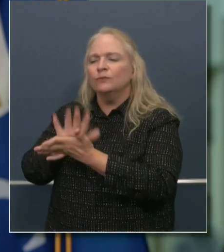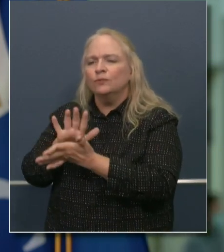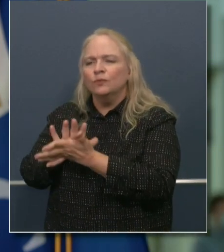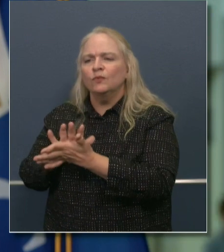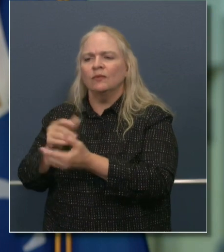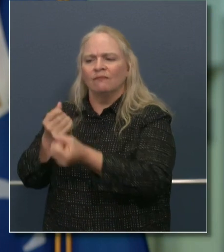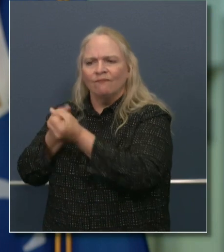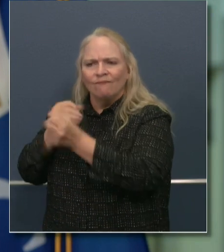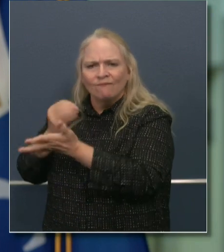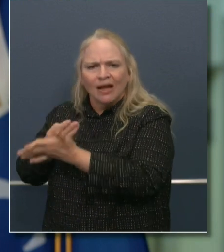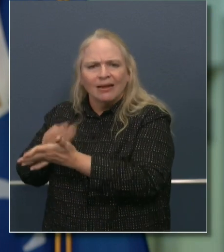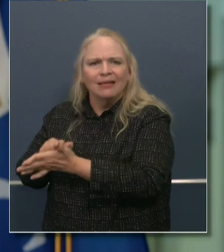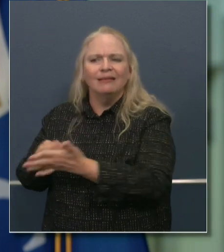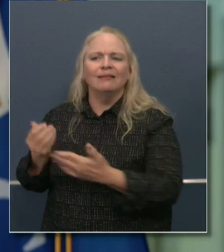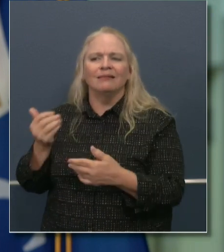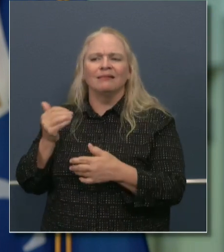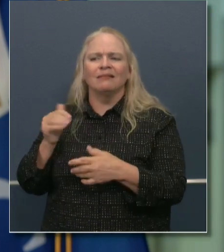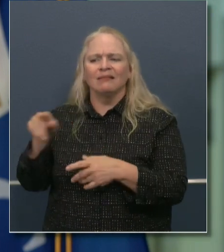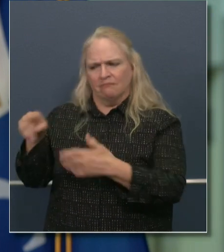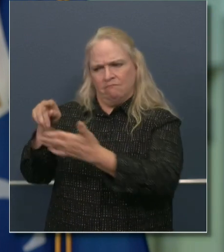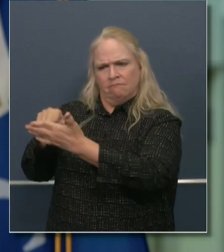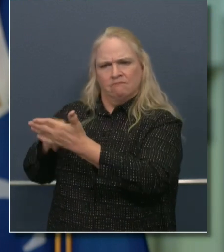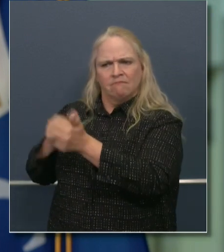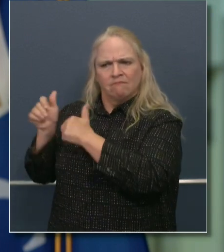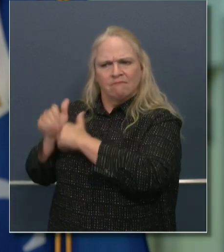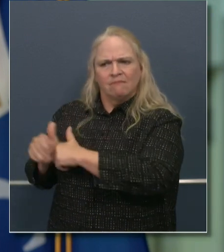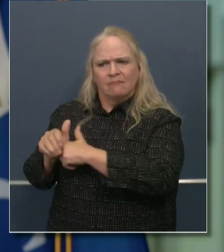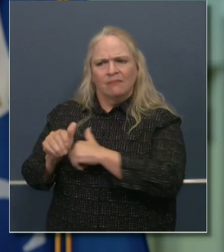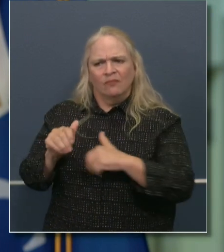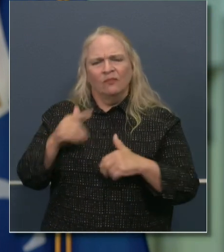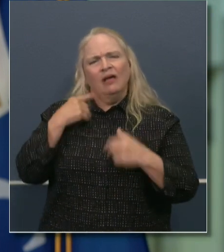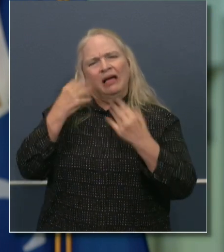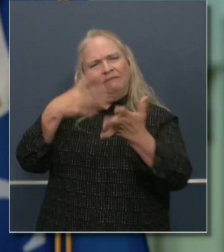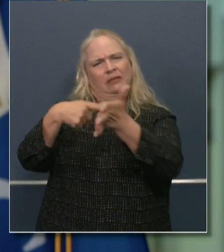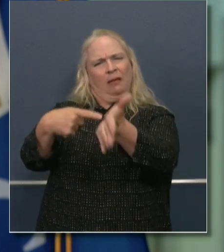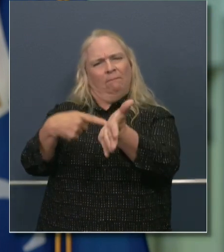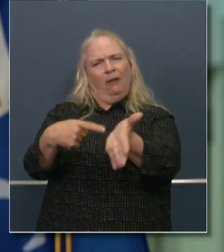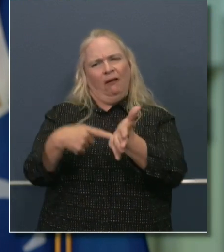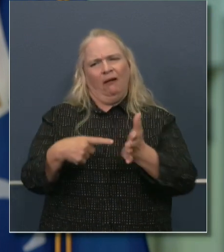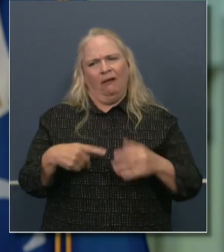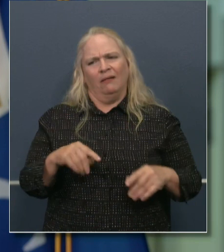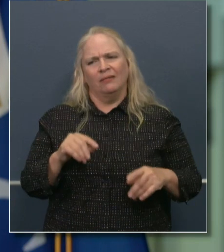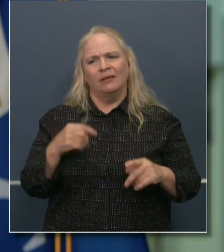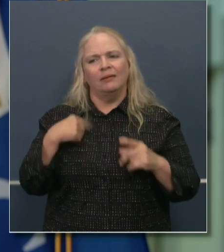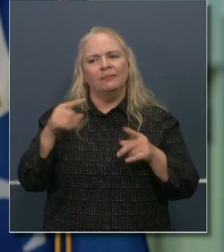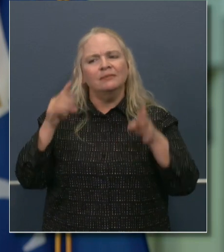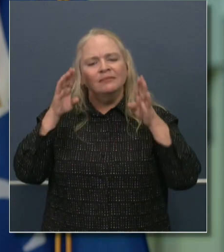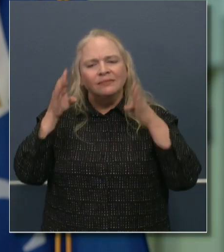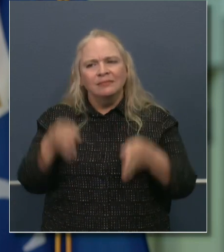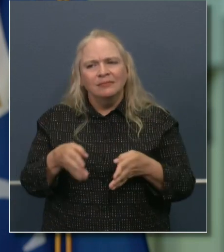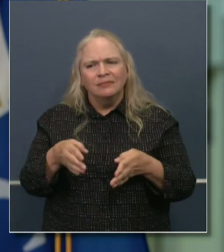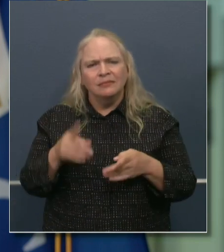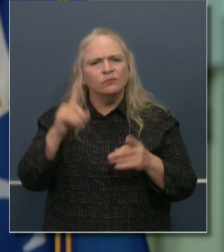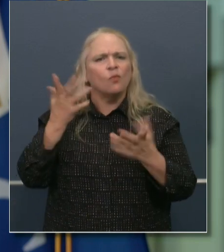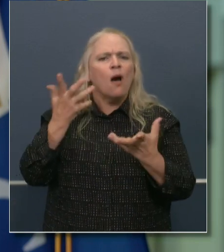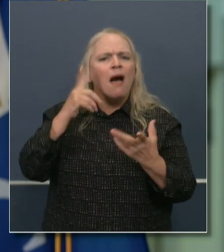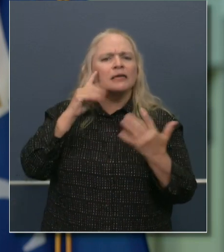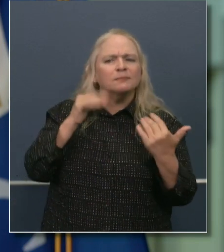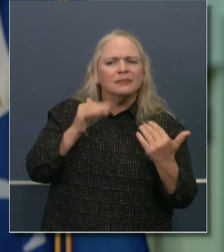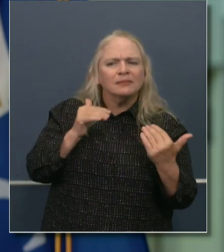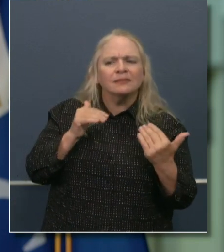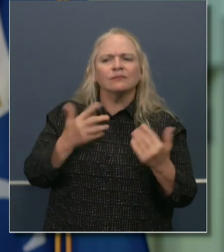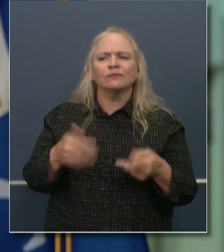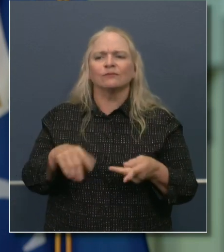is also a demonstrable example of leaning in terms of the expectations in this state. But